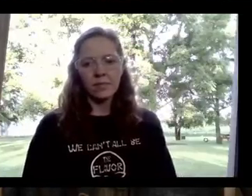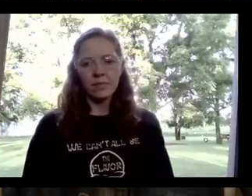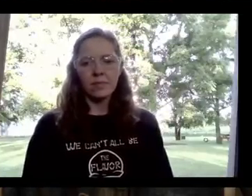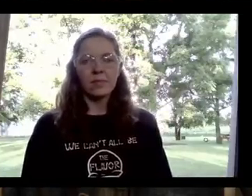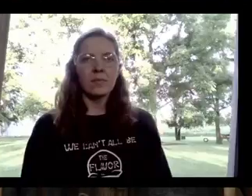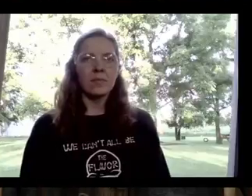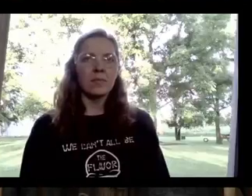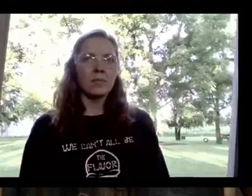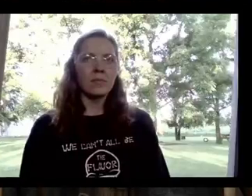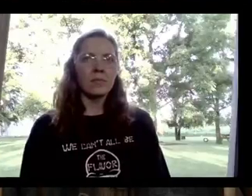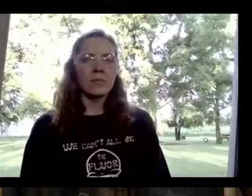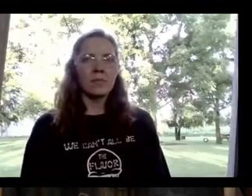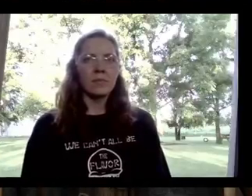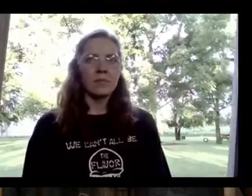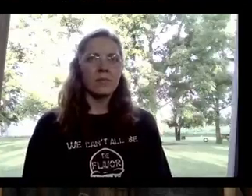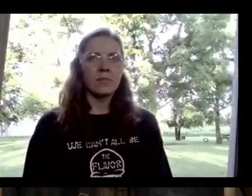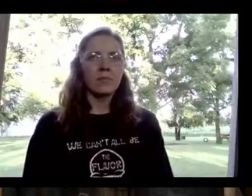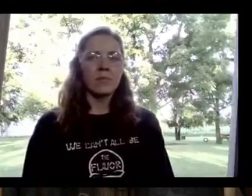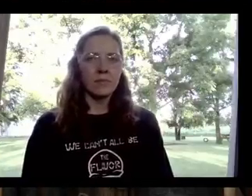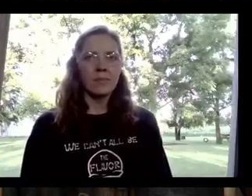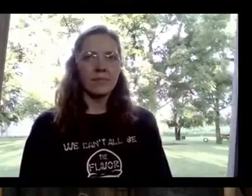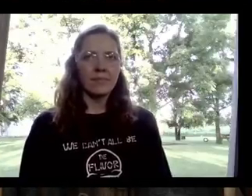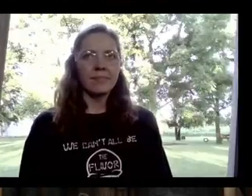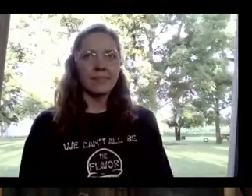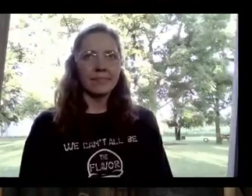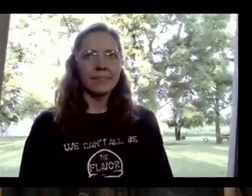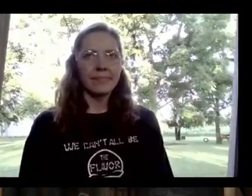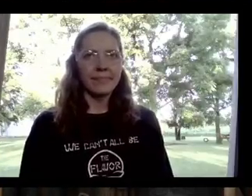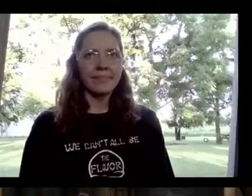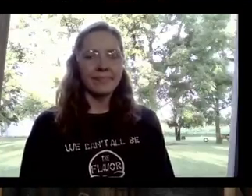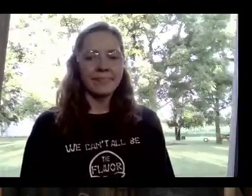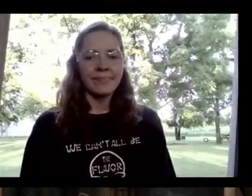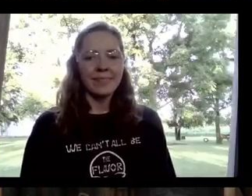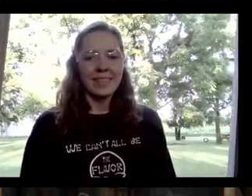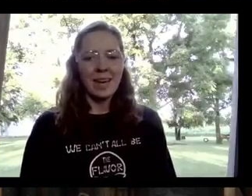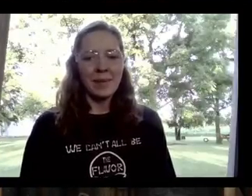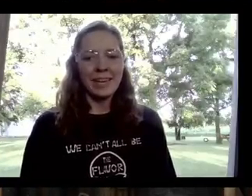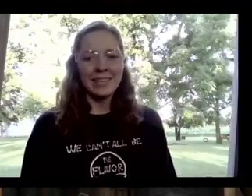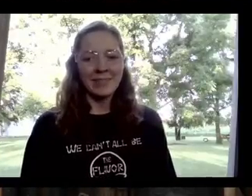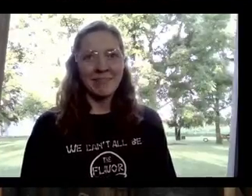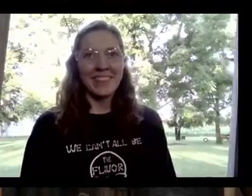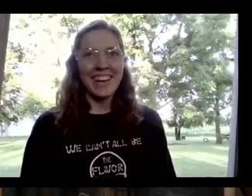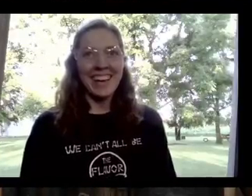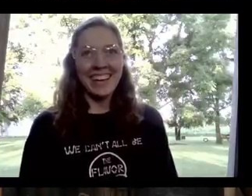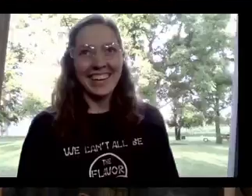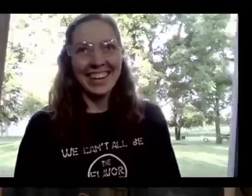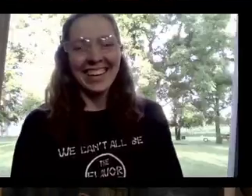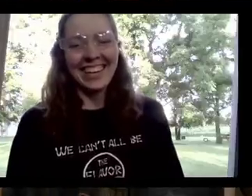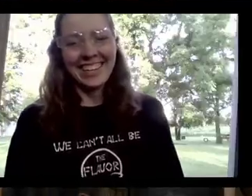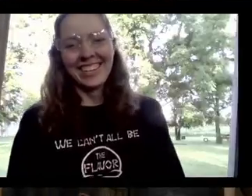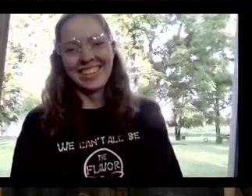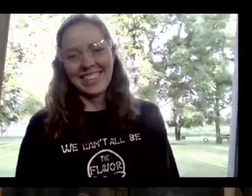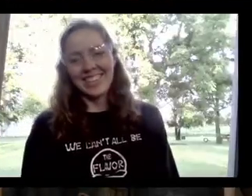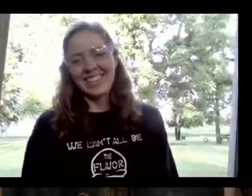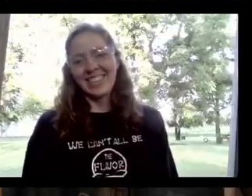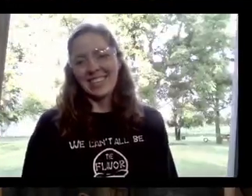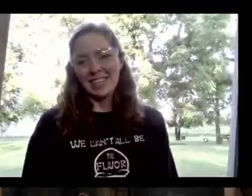with it. But it'll be a 30-pound sledgehammer. No. Yep. A big one. A real big